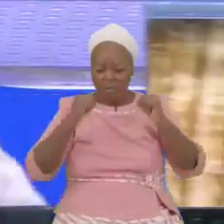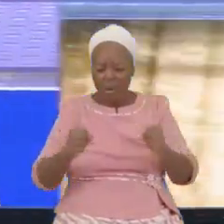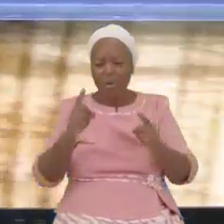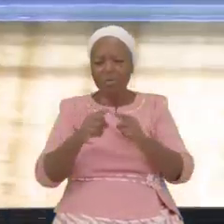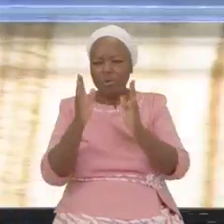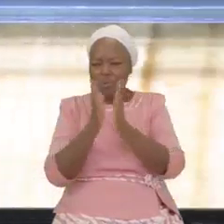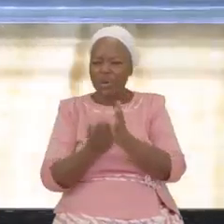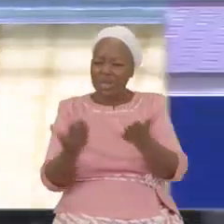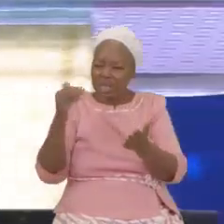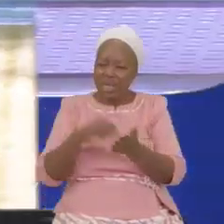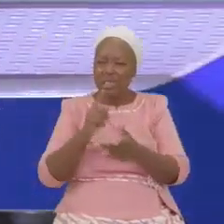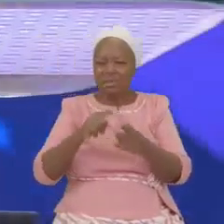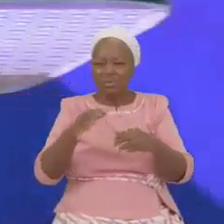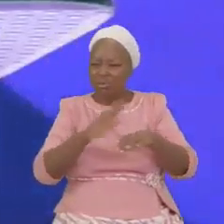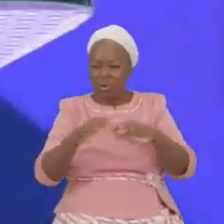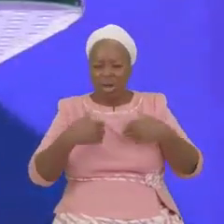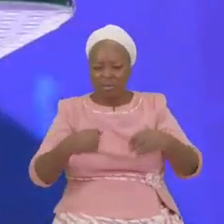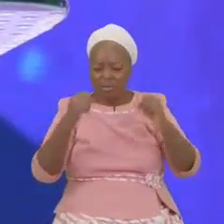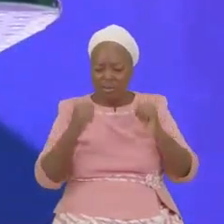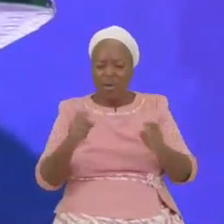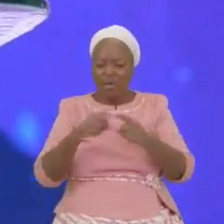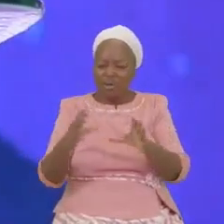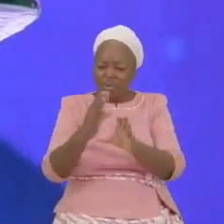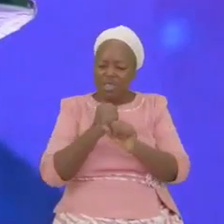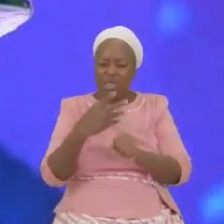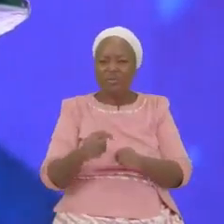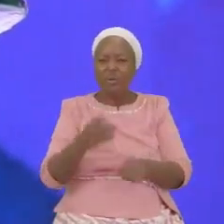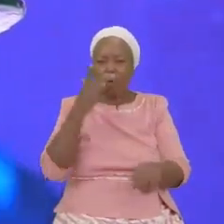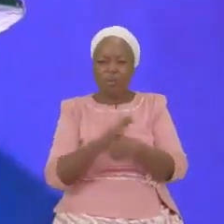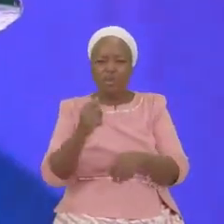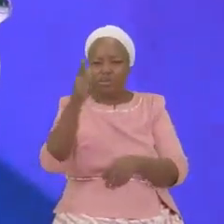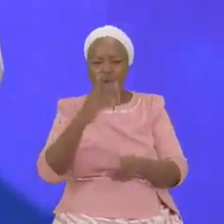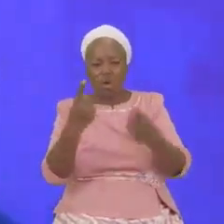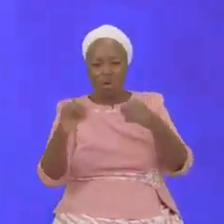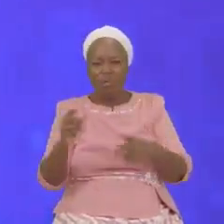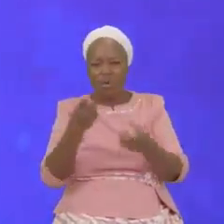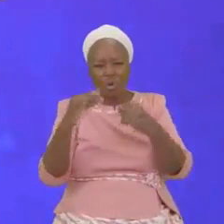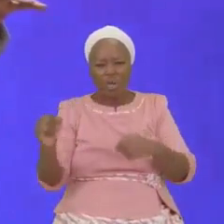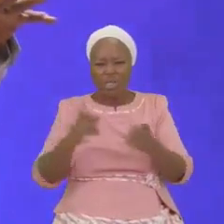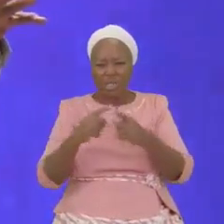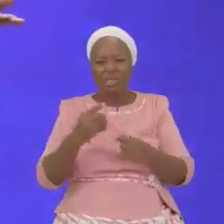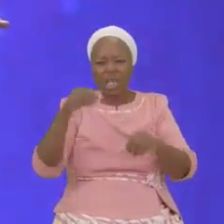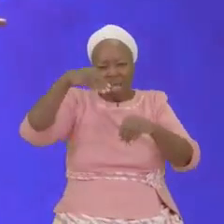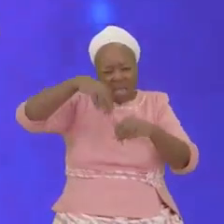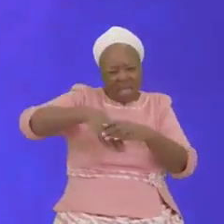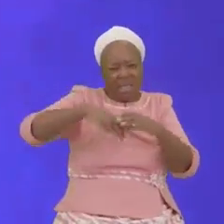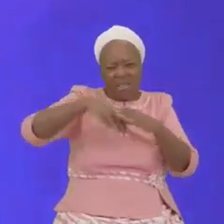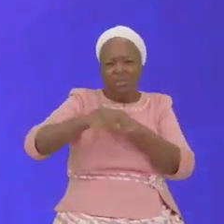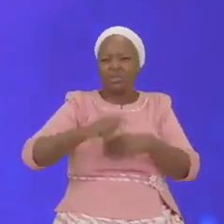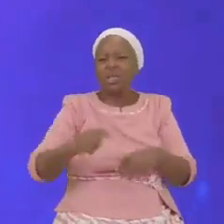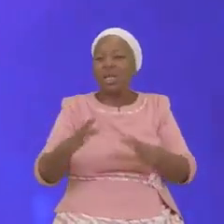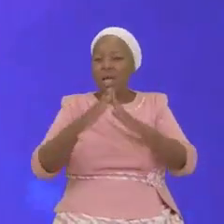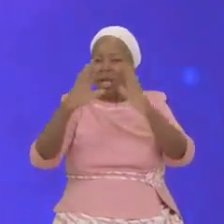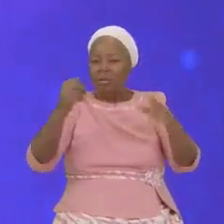God. Come in, come in. And it says, enter into thy chambers. And then it says, shut up thy